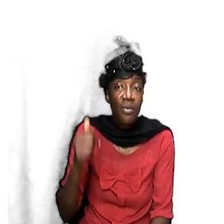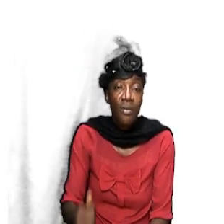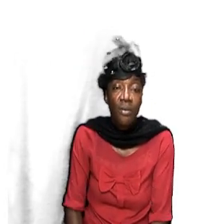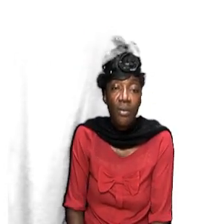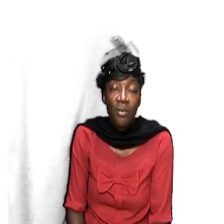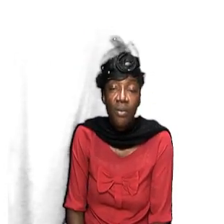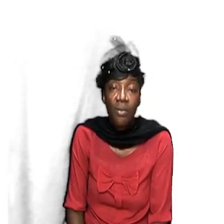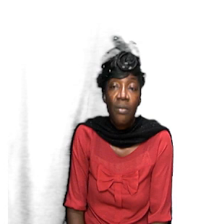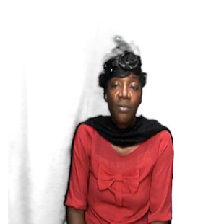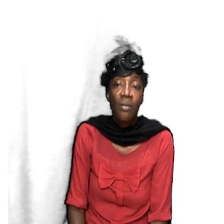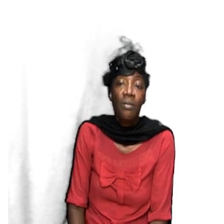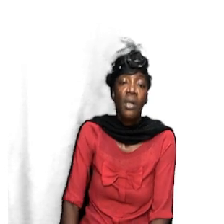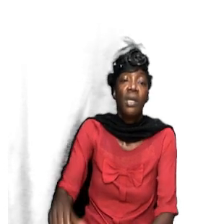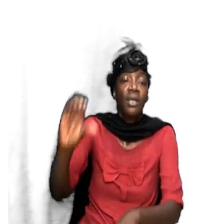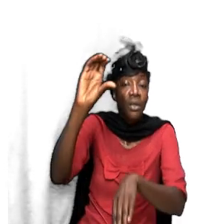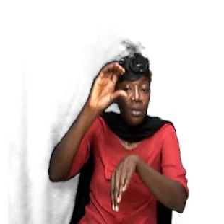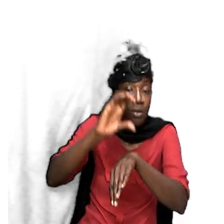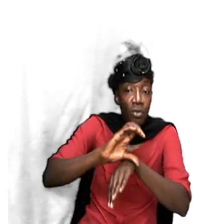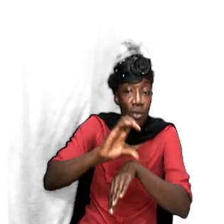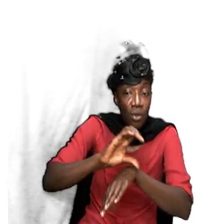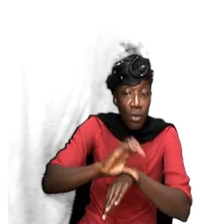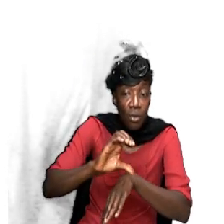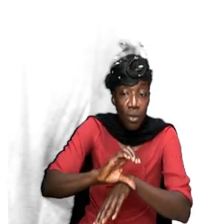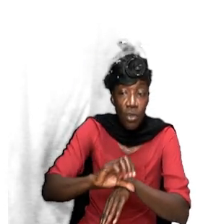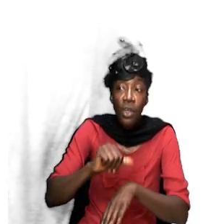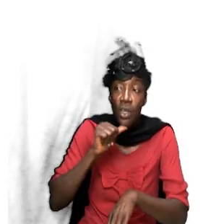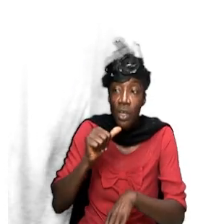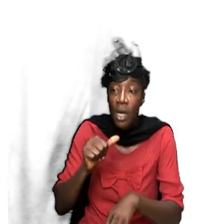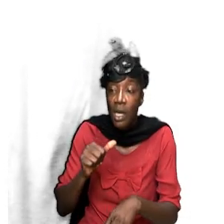The sanctuary is not the weightier thing, you know.